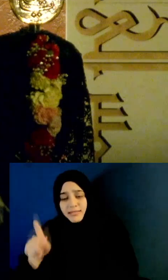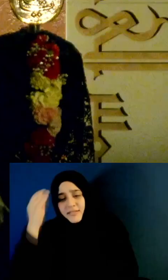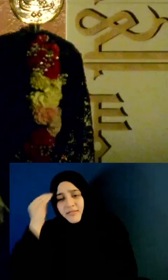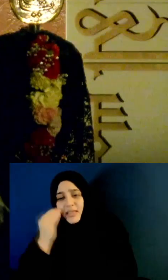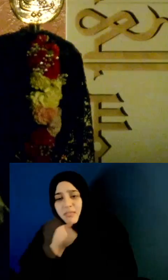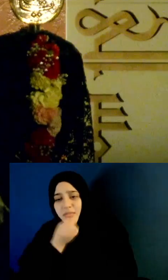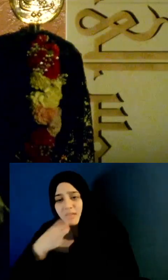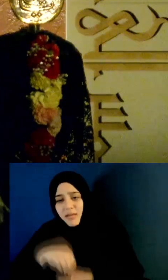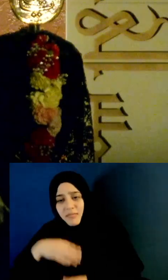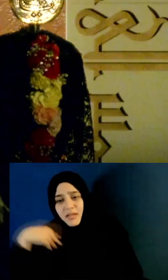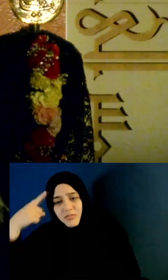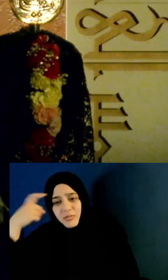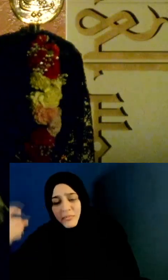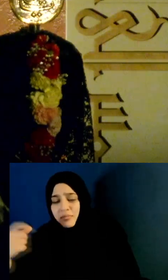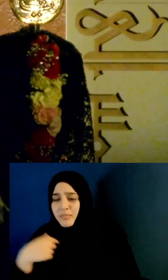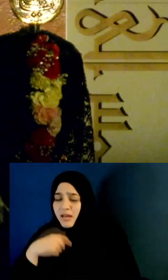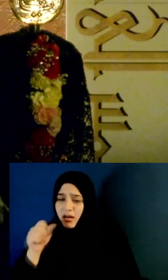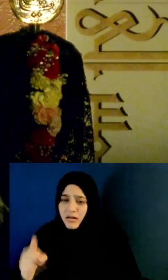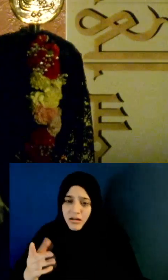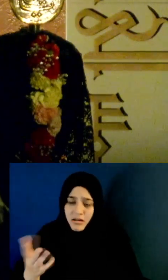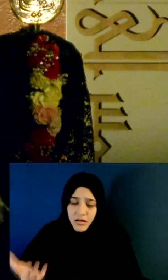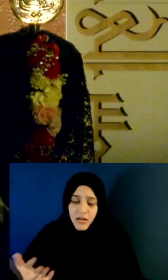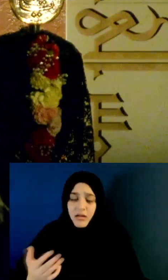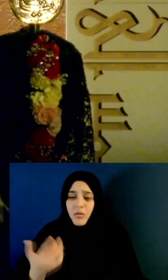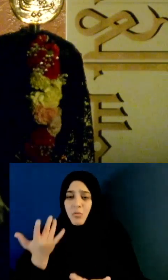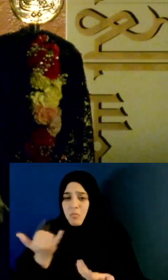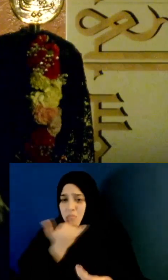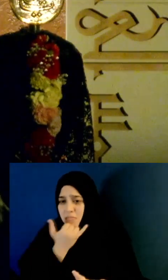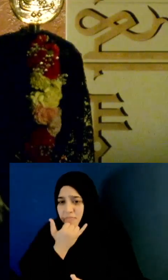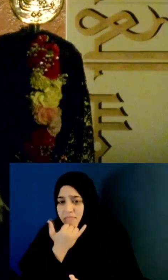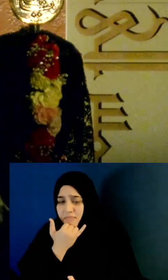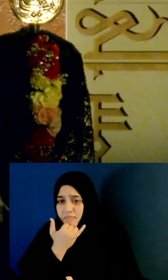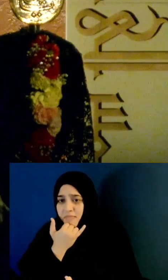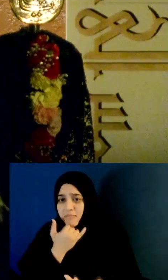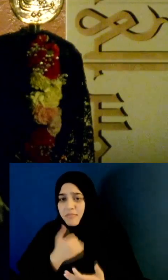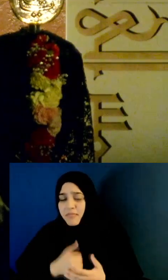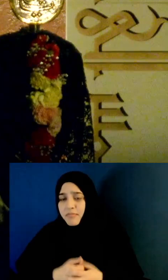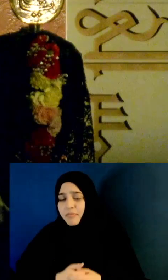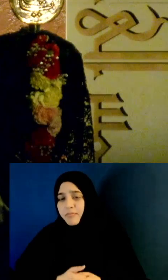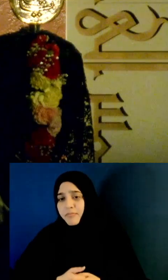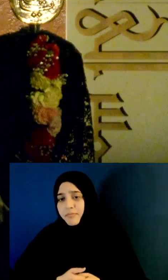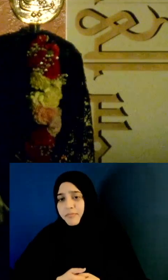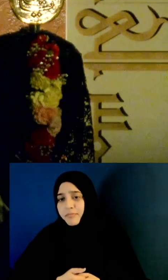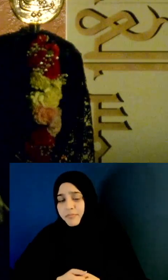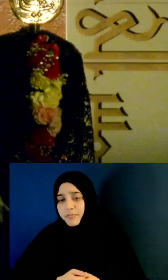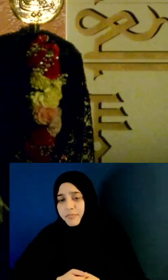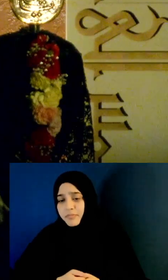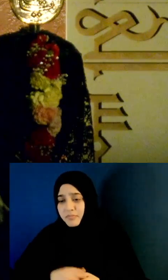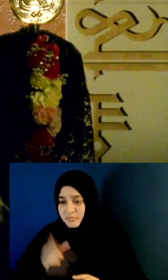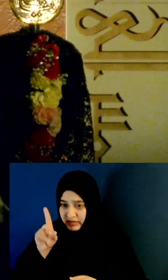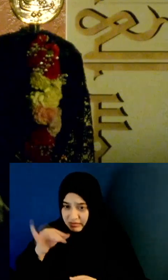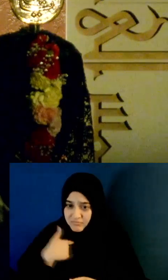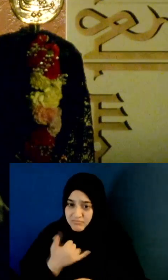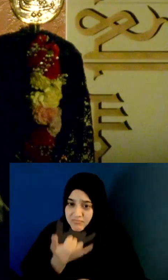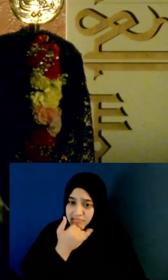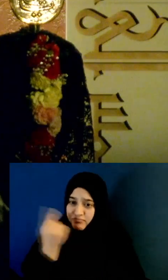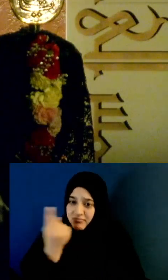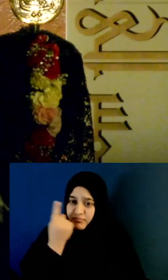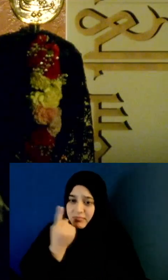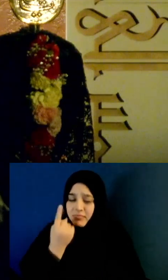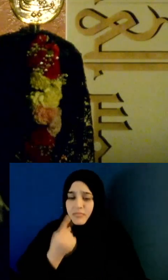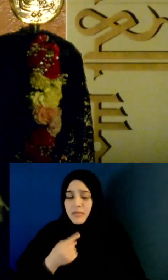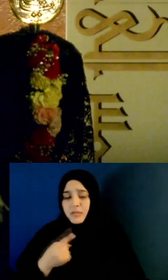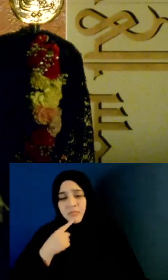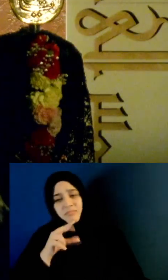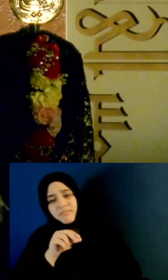have I made mistakes in the takarir of the gam of Abbas? She said, no. You reminded me